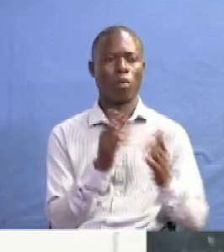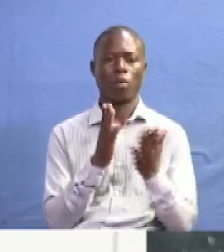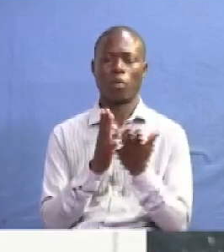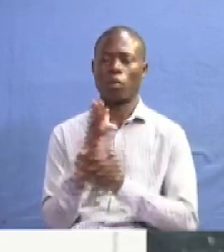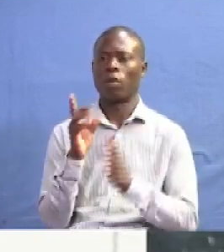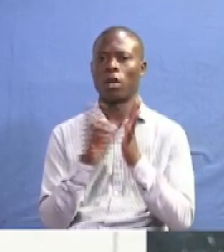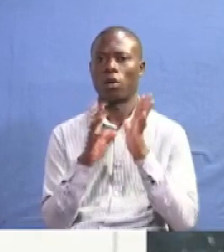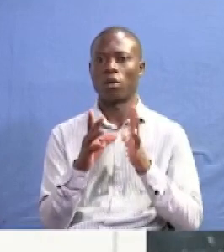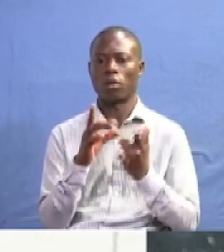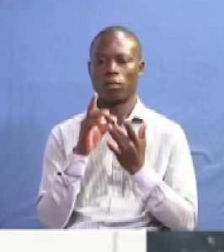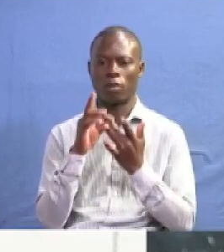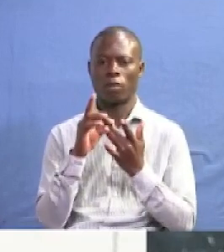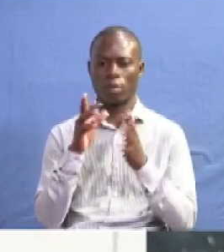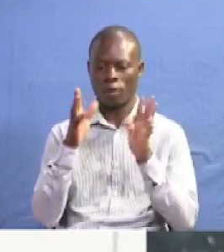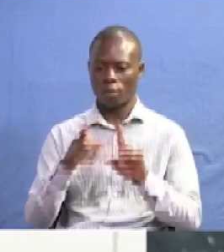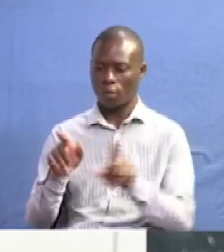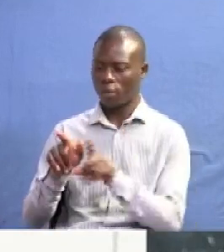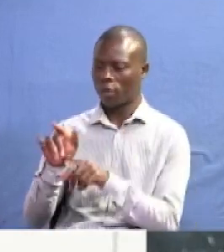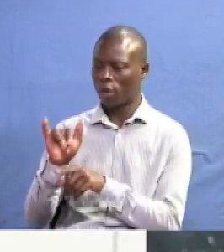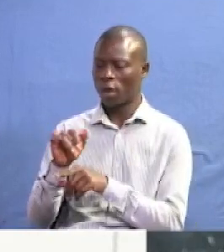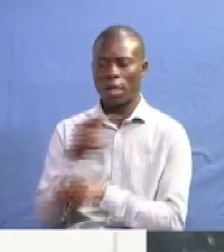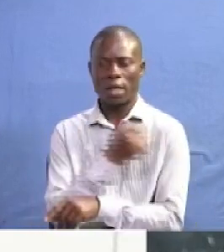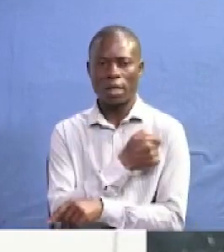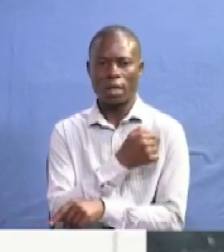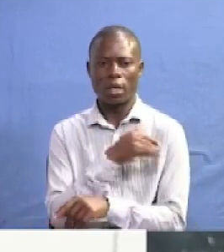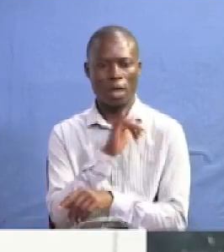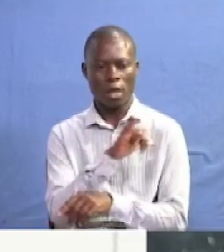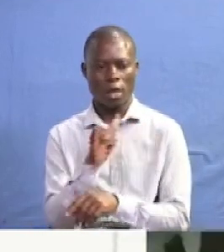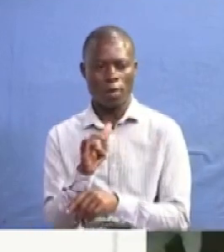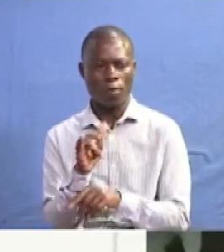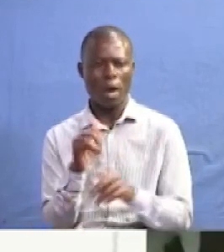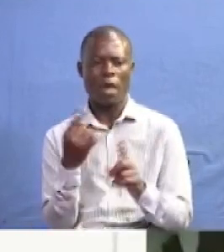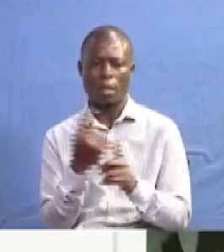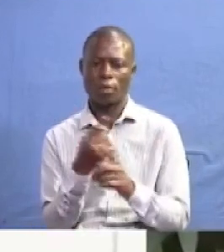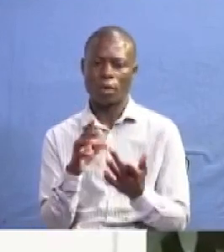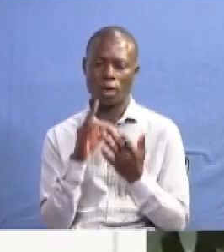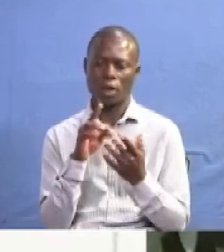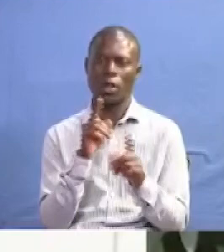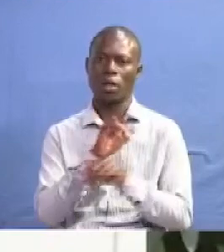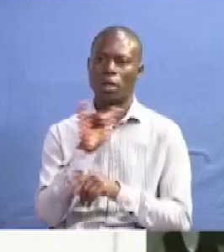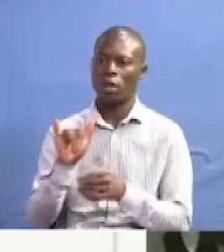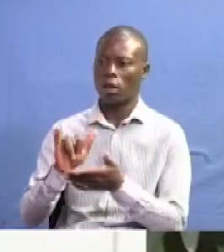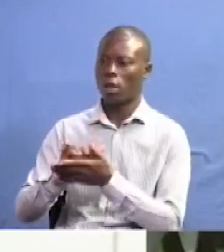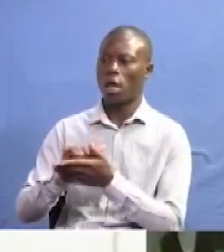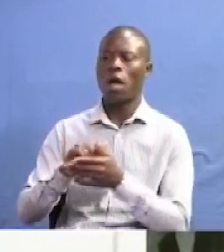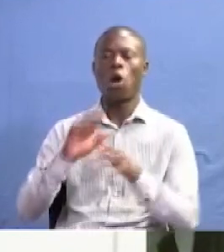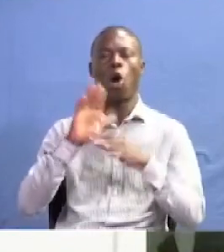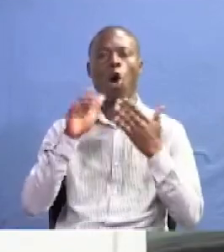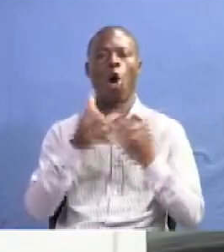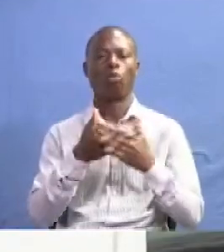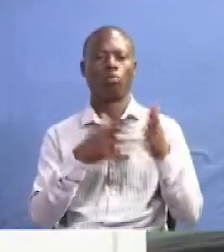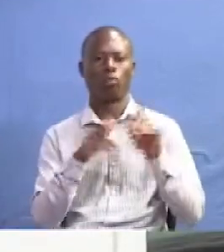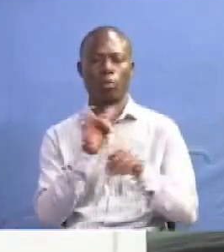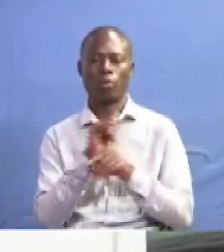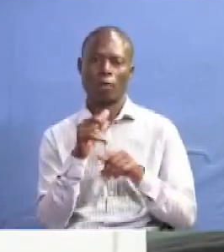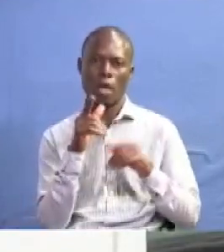specialized, and their treatment is tailored to their needs specifically. Struggles and uncertainties knocked in Anne's